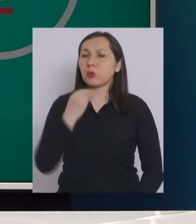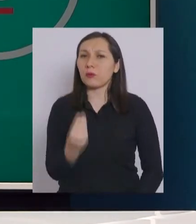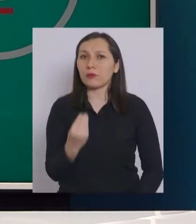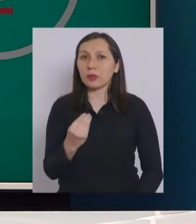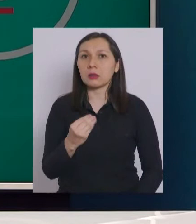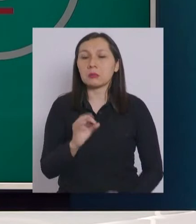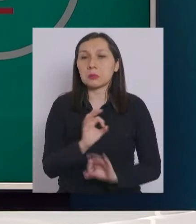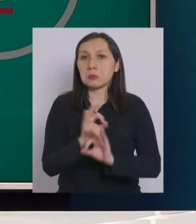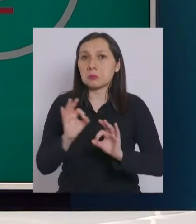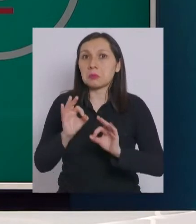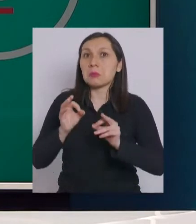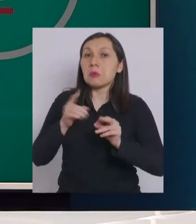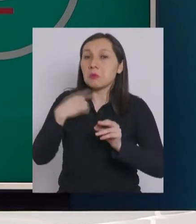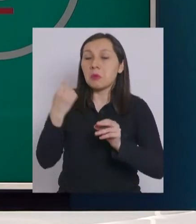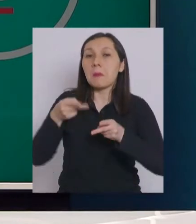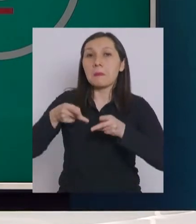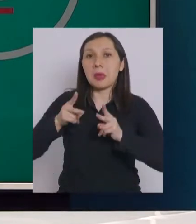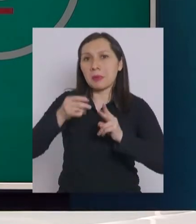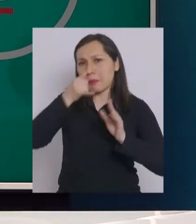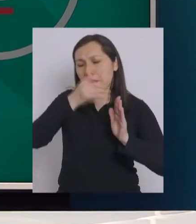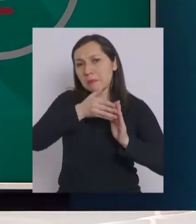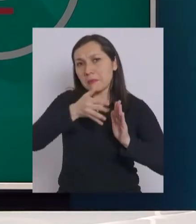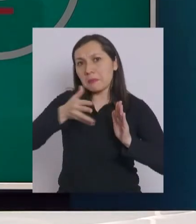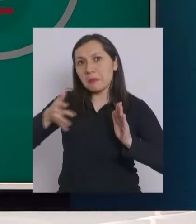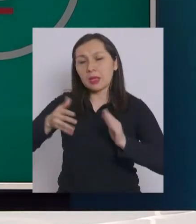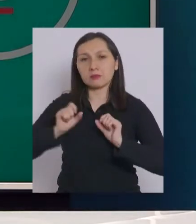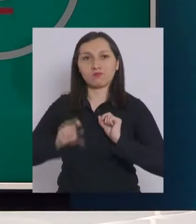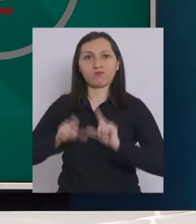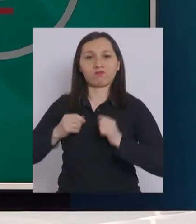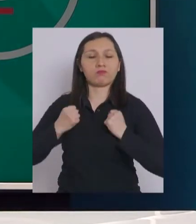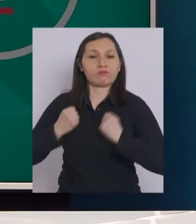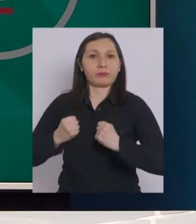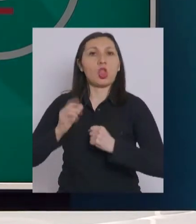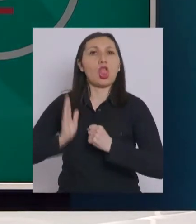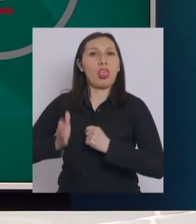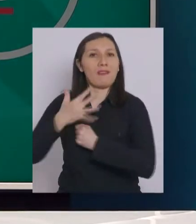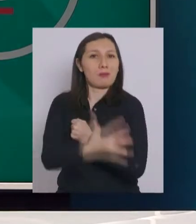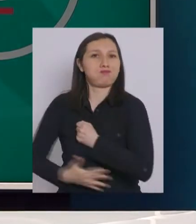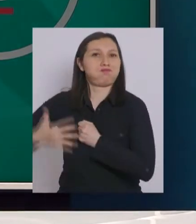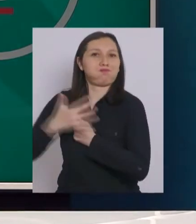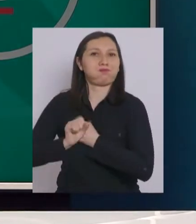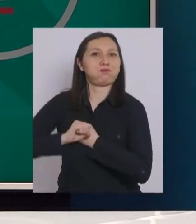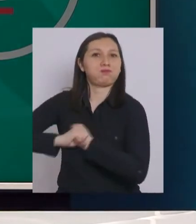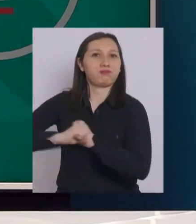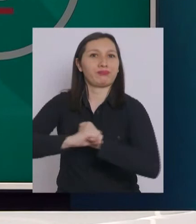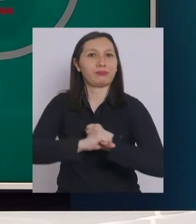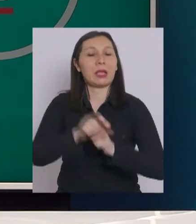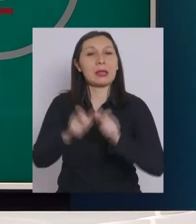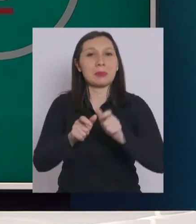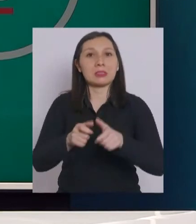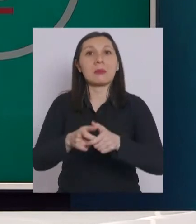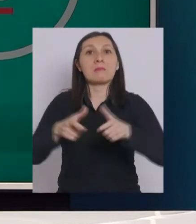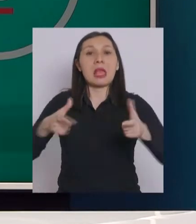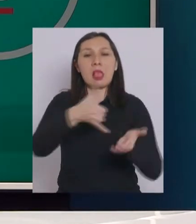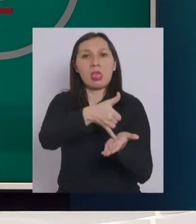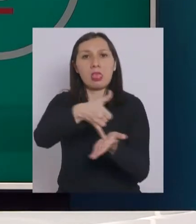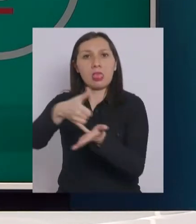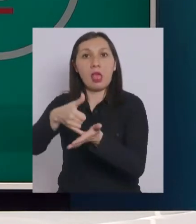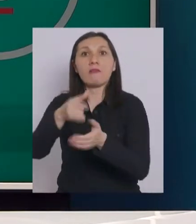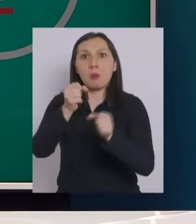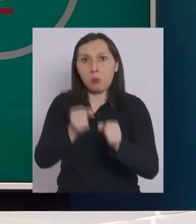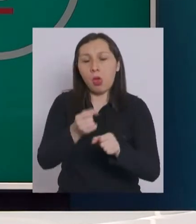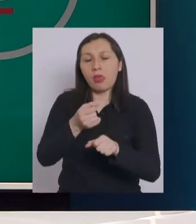was adequate and efficient, since it has allowed us to extend in time the antibodies and to lengthen the protection to the